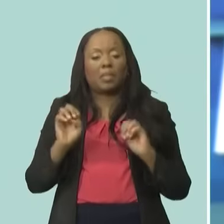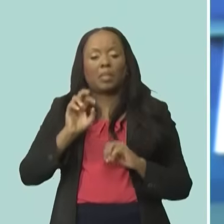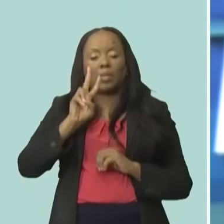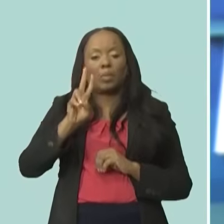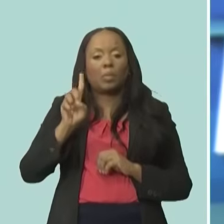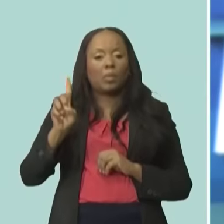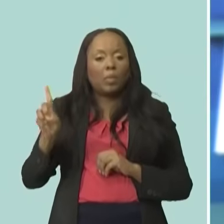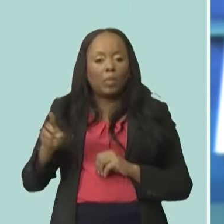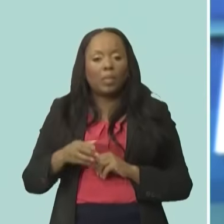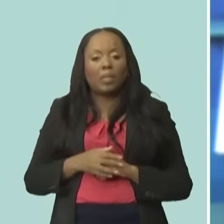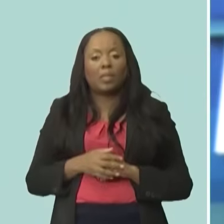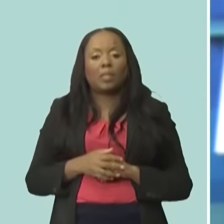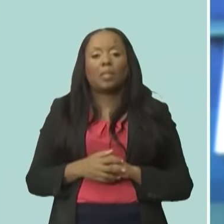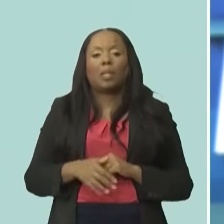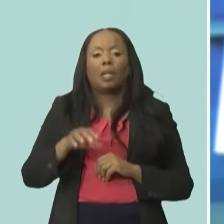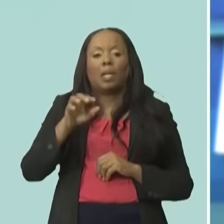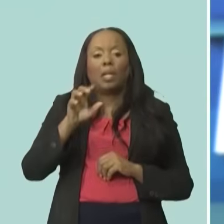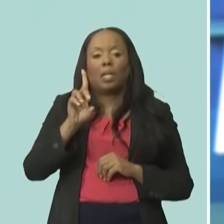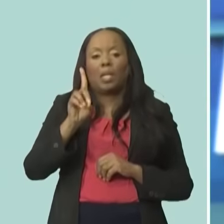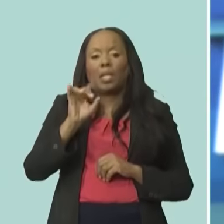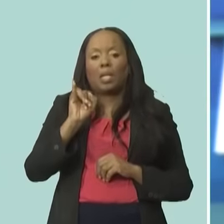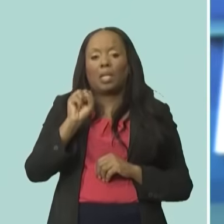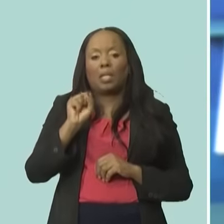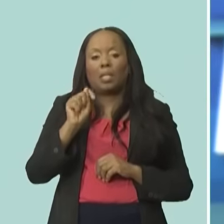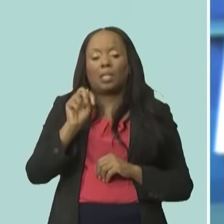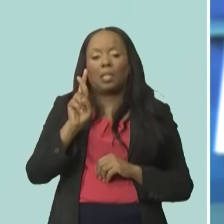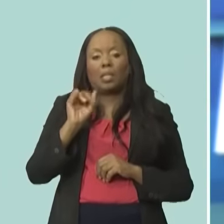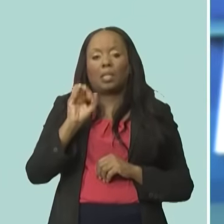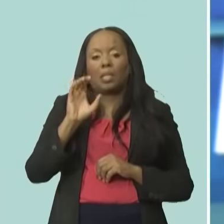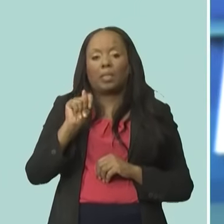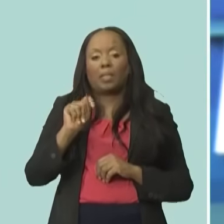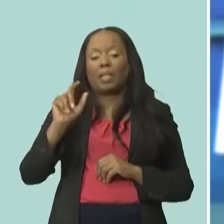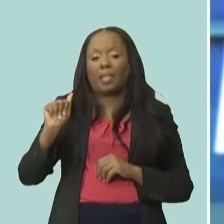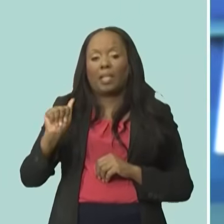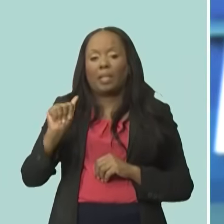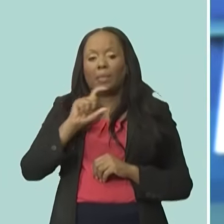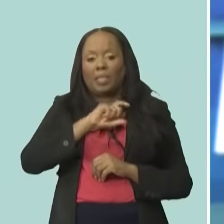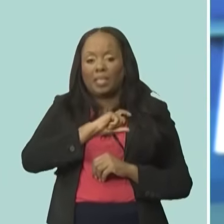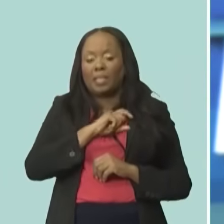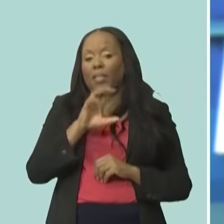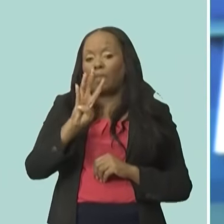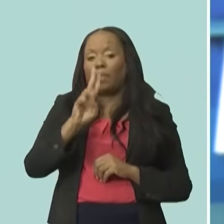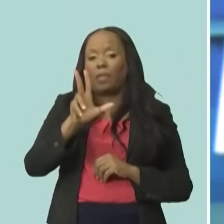1-800-8477, Police Emergency at 211, or call the District A Police